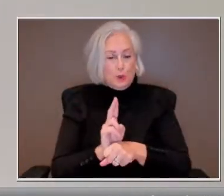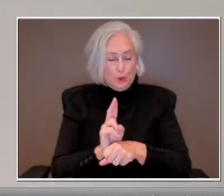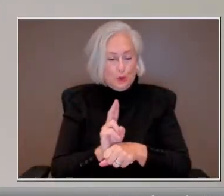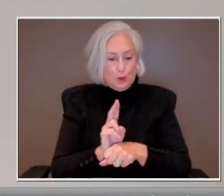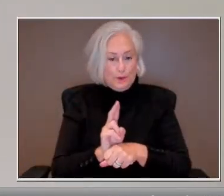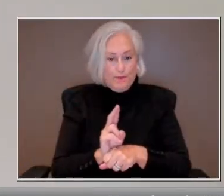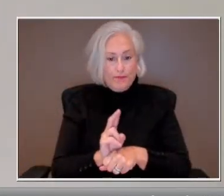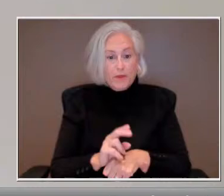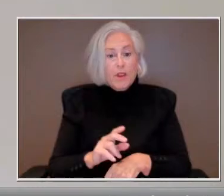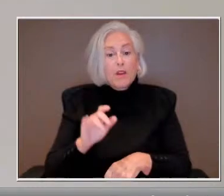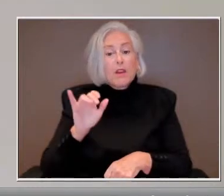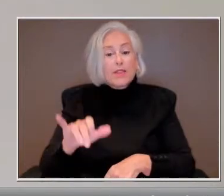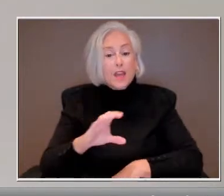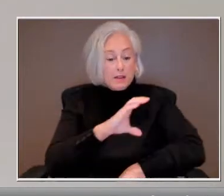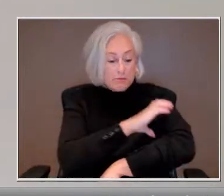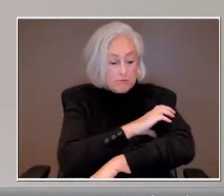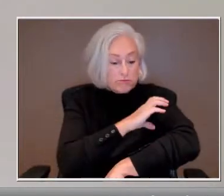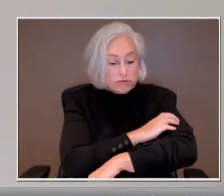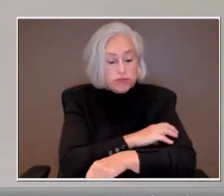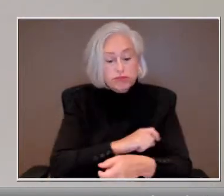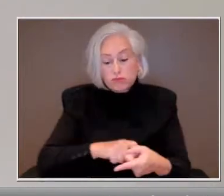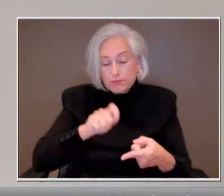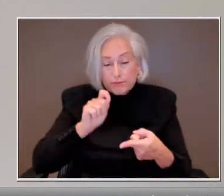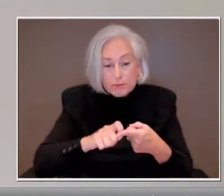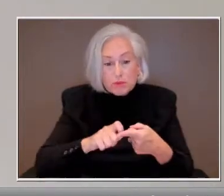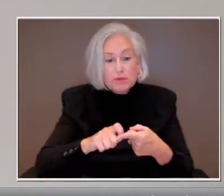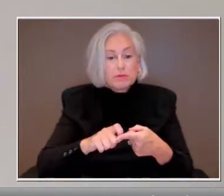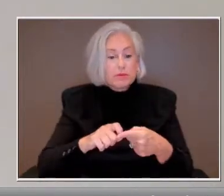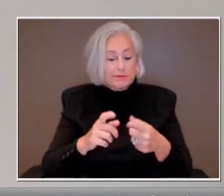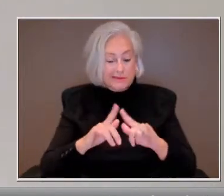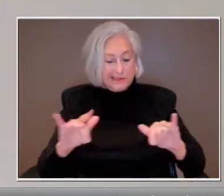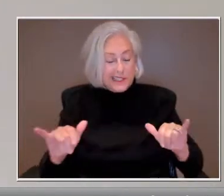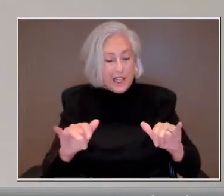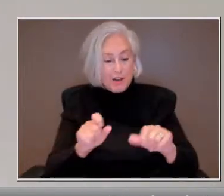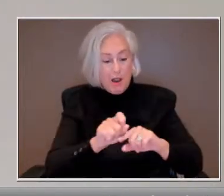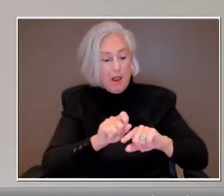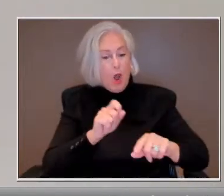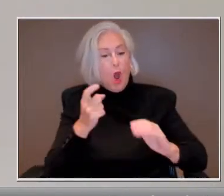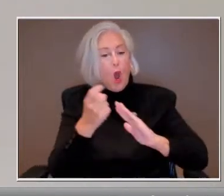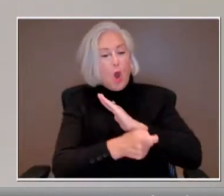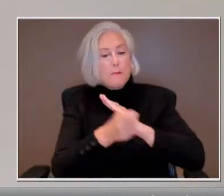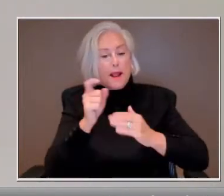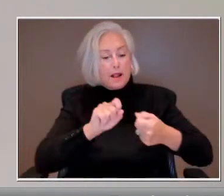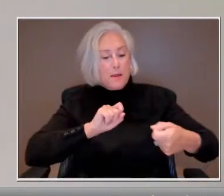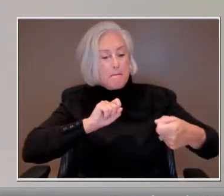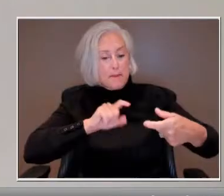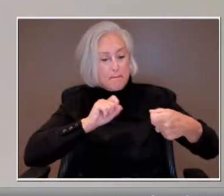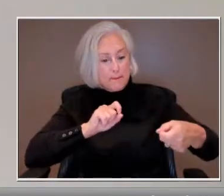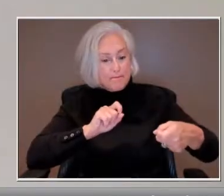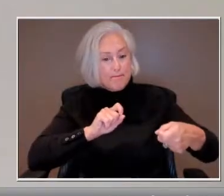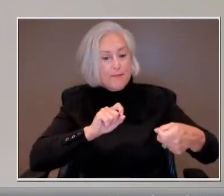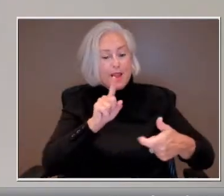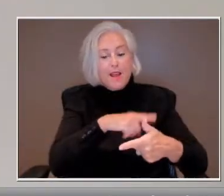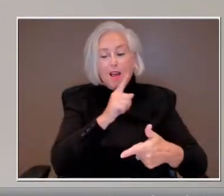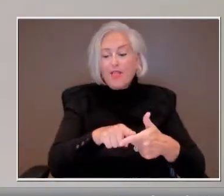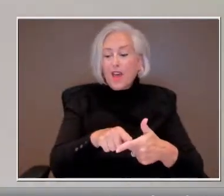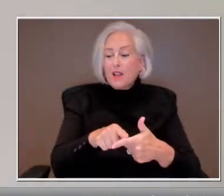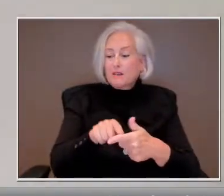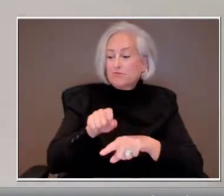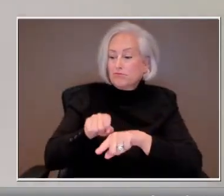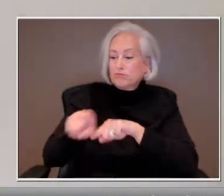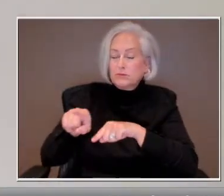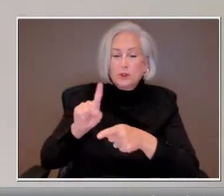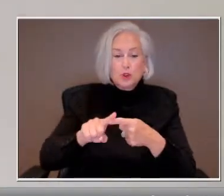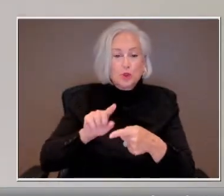automatically transmitted and sent. We send them to their providers so that they can review it. So I think it puts them more at ease and know that people